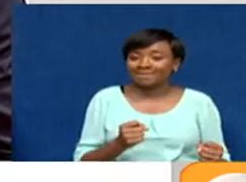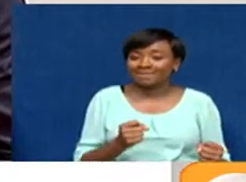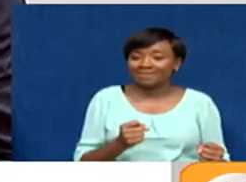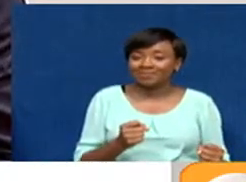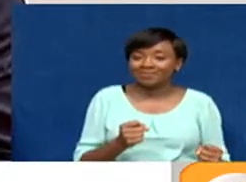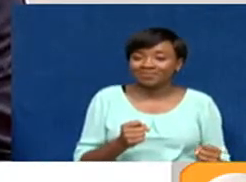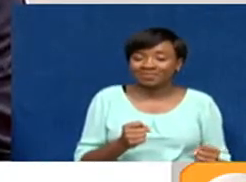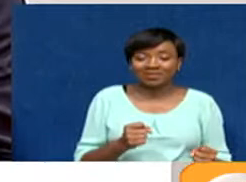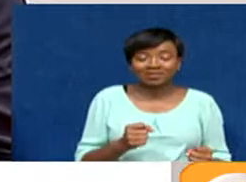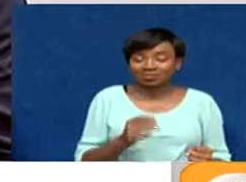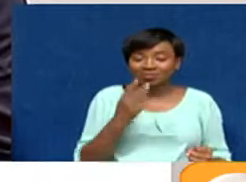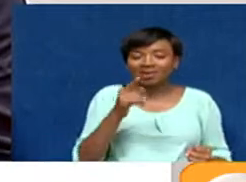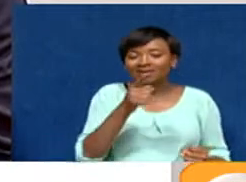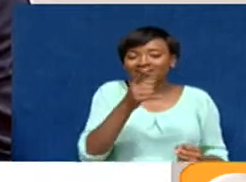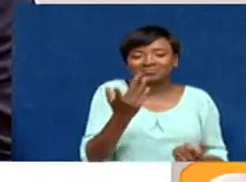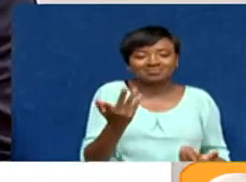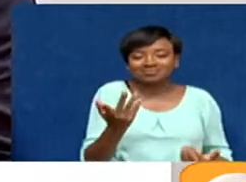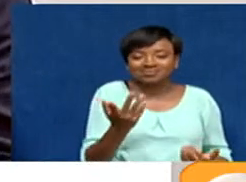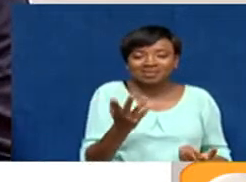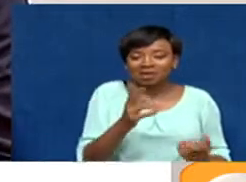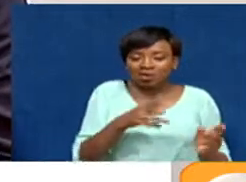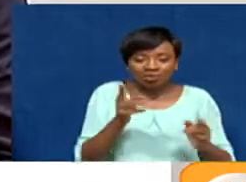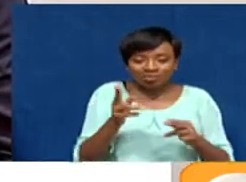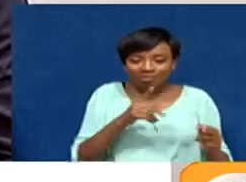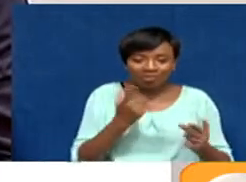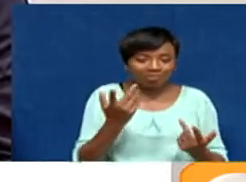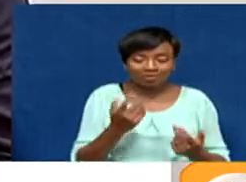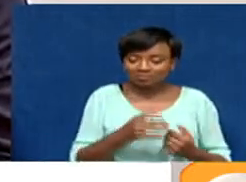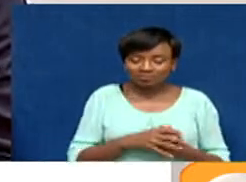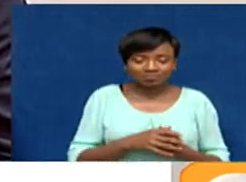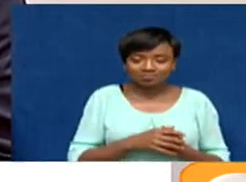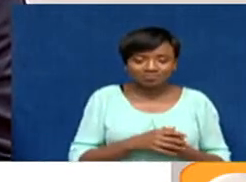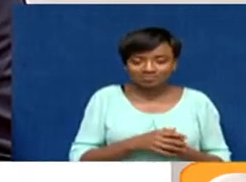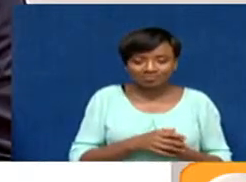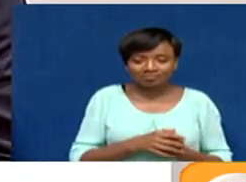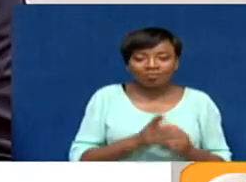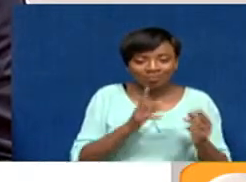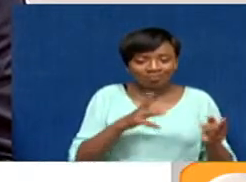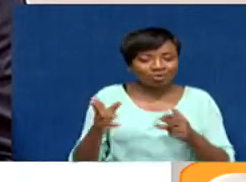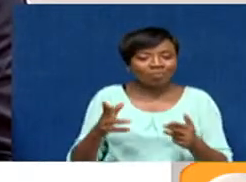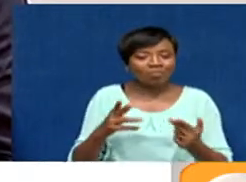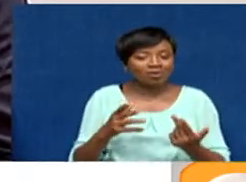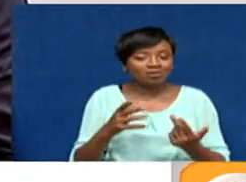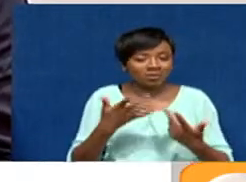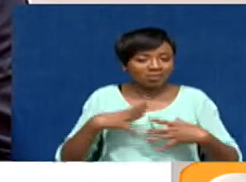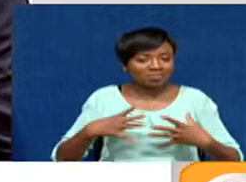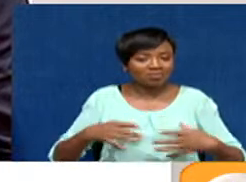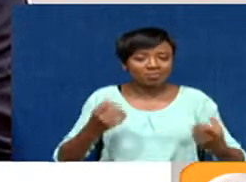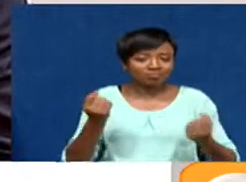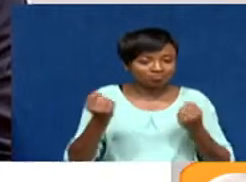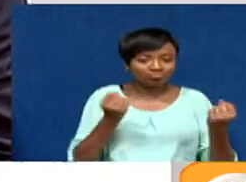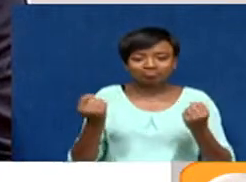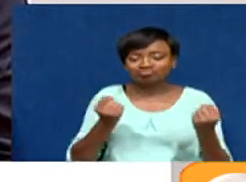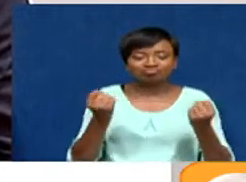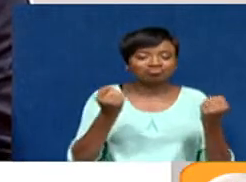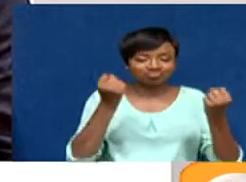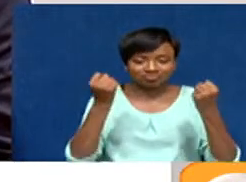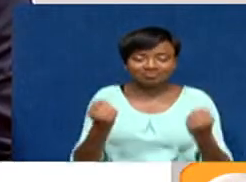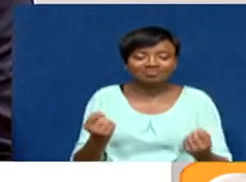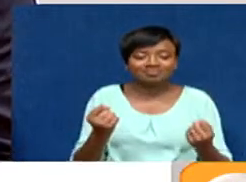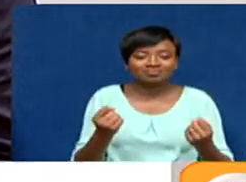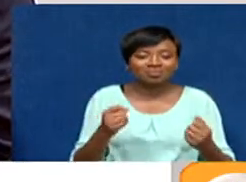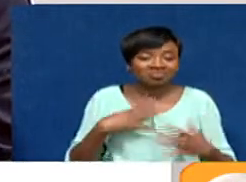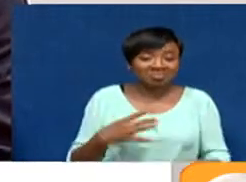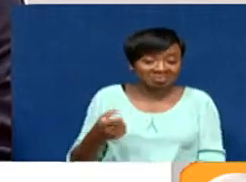because it's not your normal kind of day that you have to go for fuel. Actually, in a normal day, unless your vehicle has been stuck on the road,